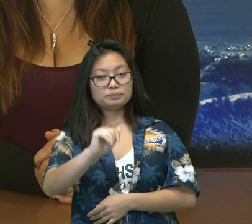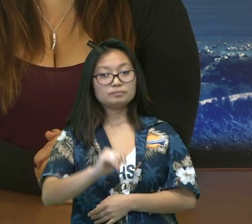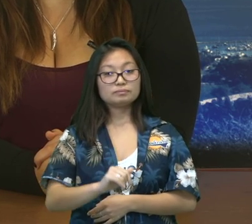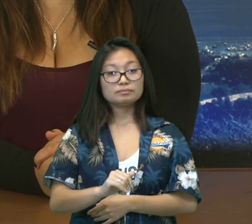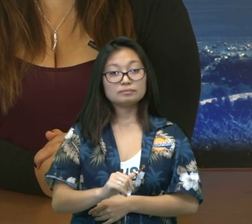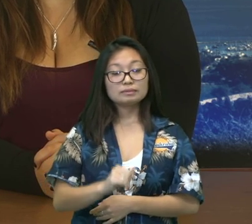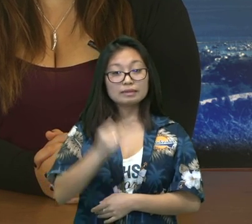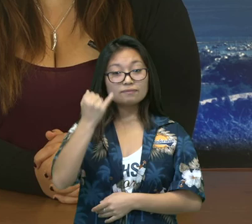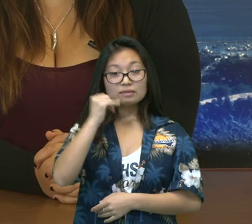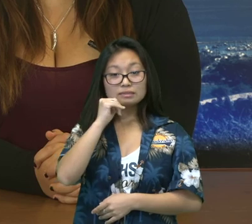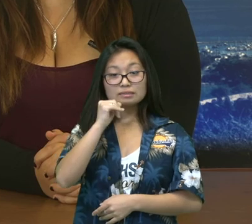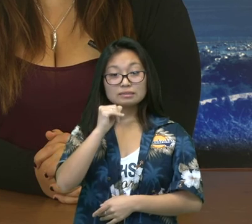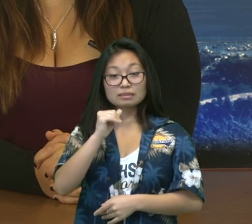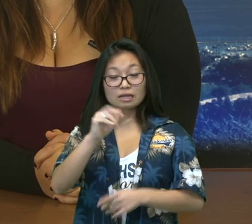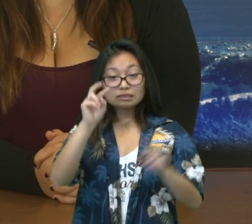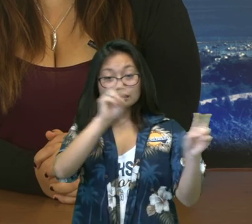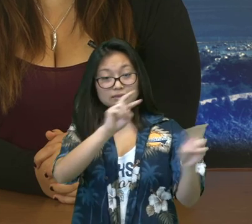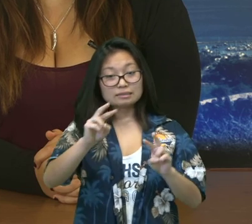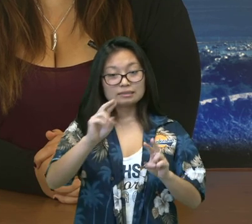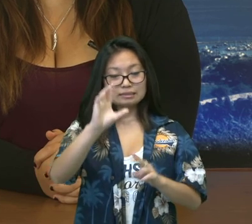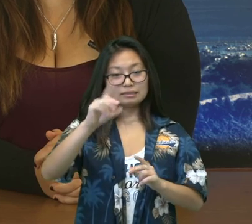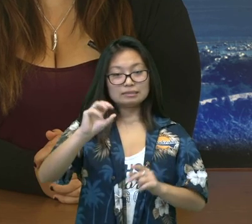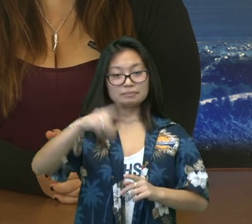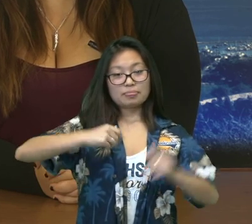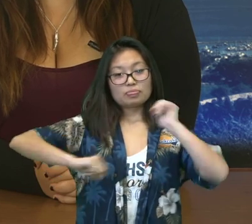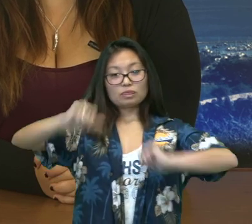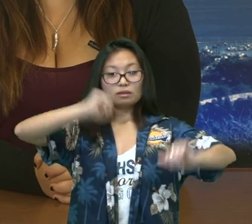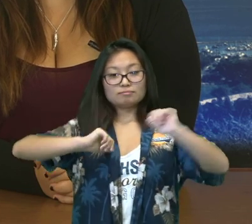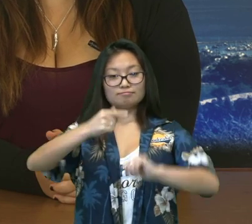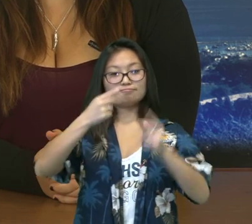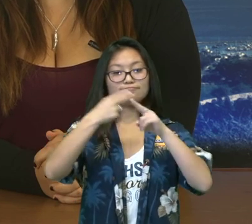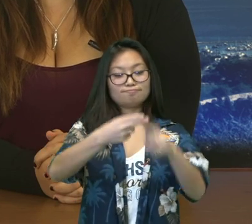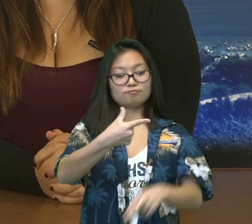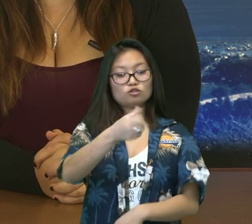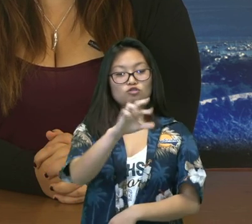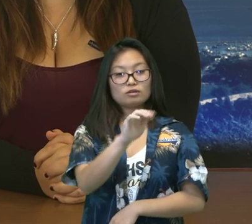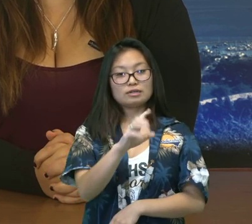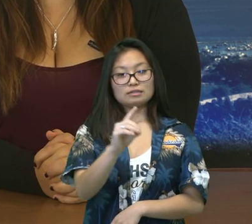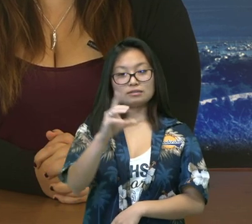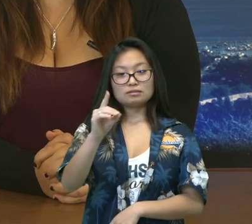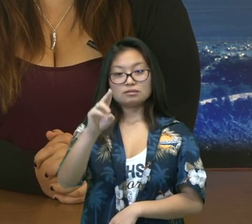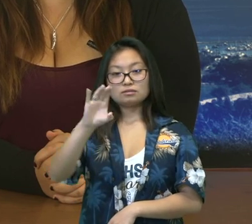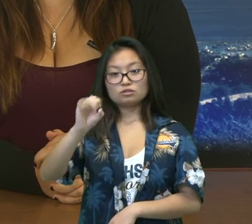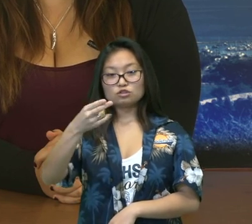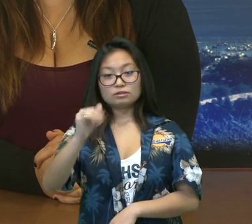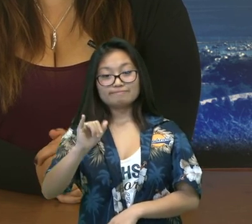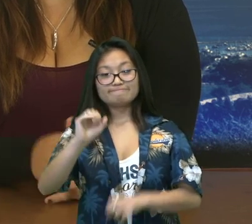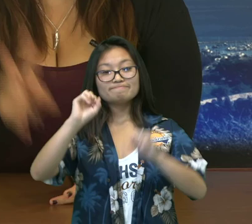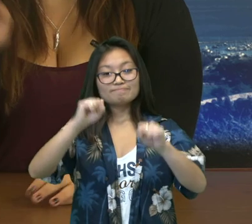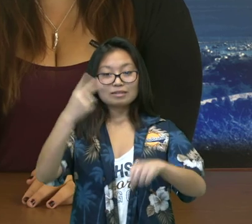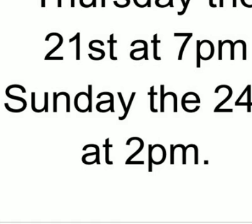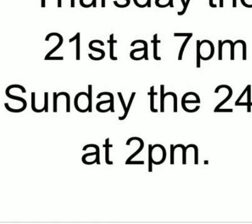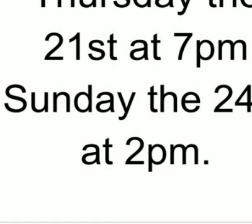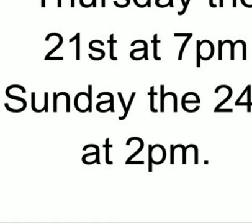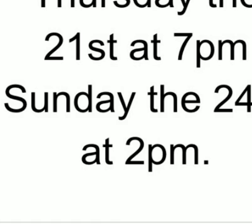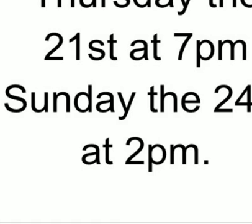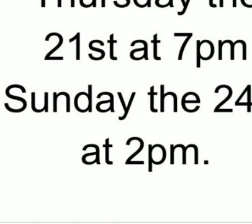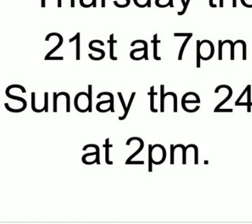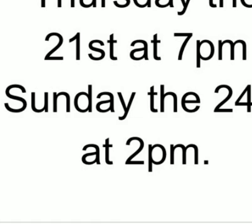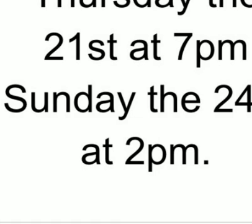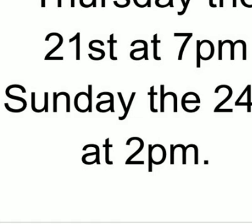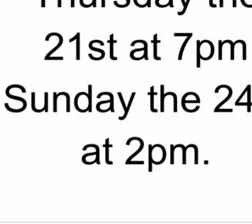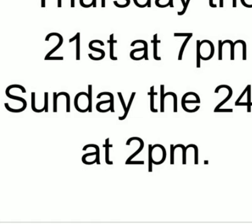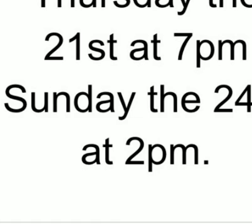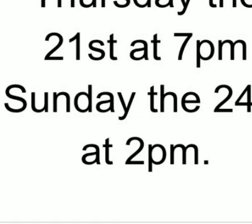raguilera@sbunified.org. If you didn't get a chance to come see the DP Theater Company's production of The Grand Duchy, there will be two more